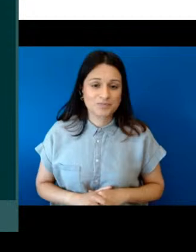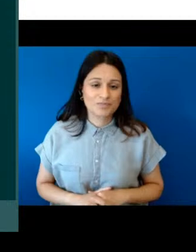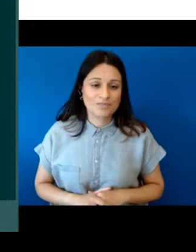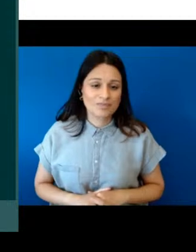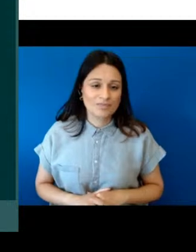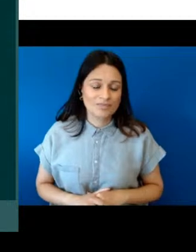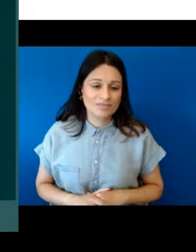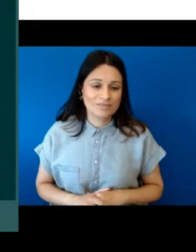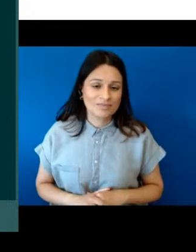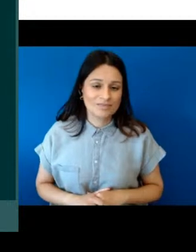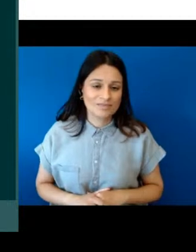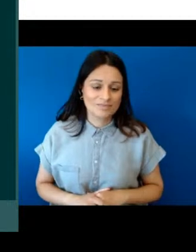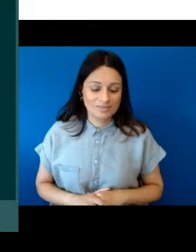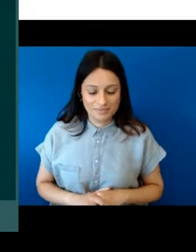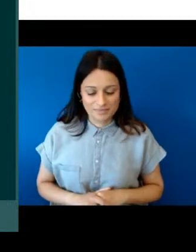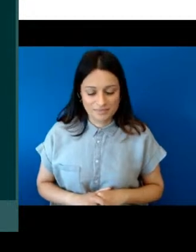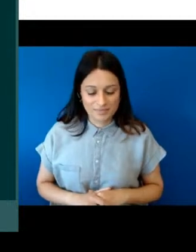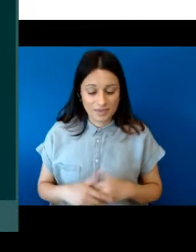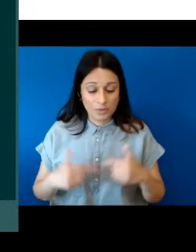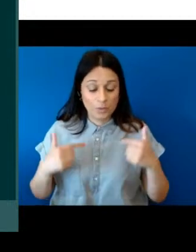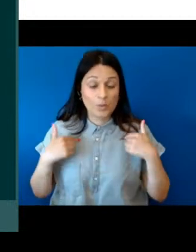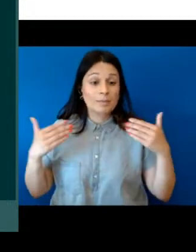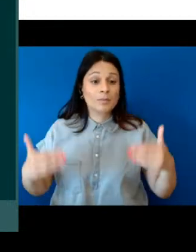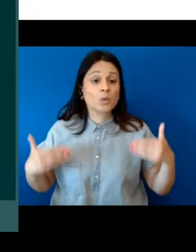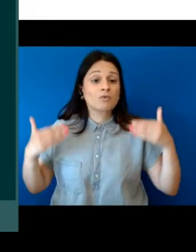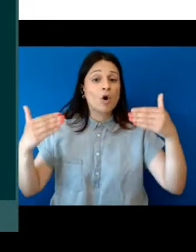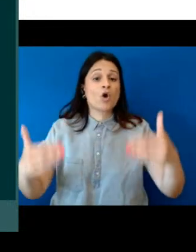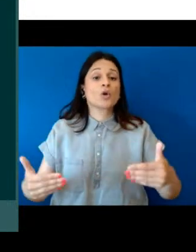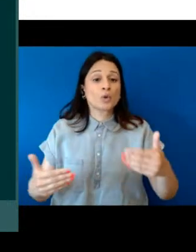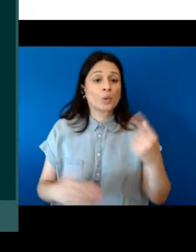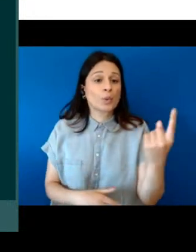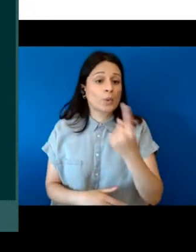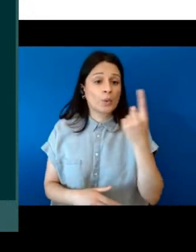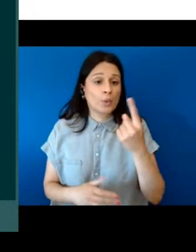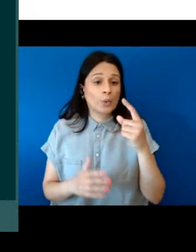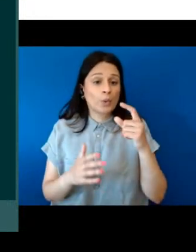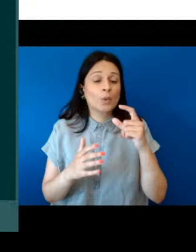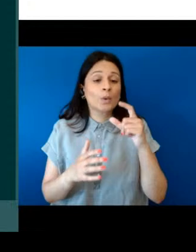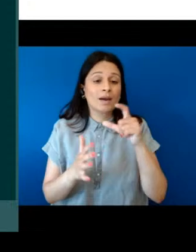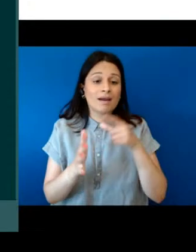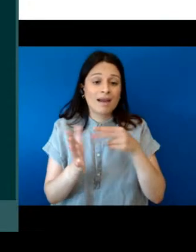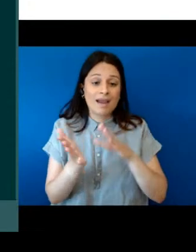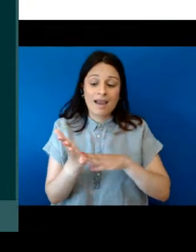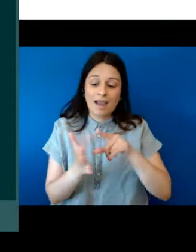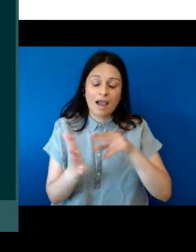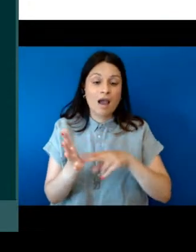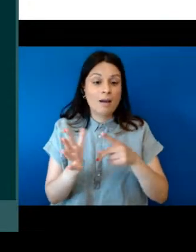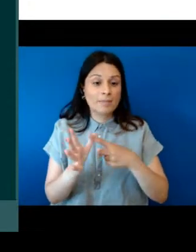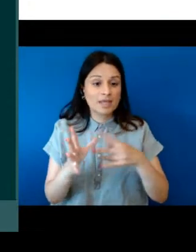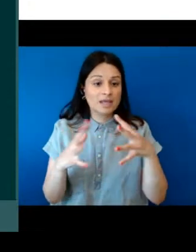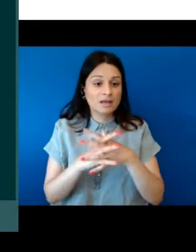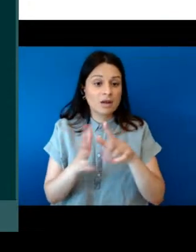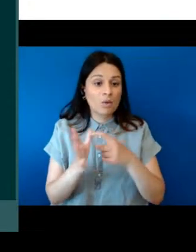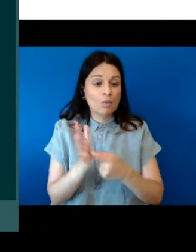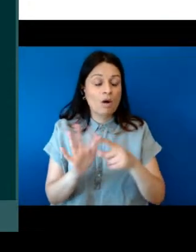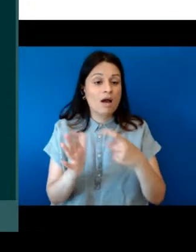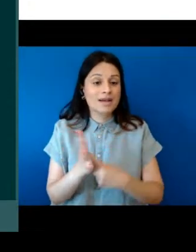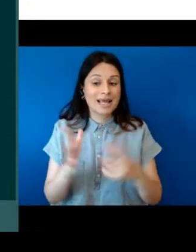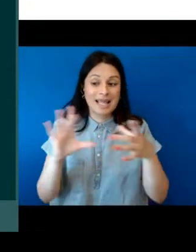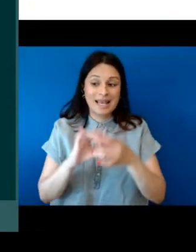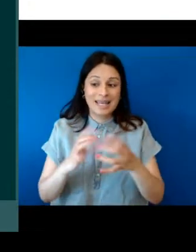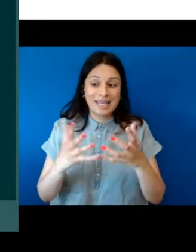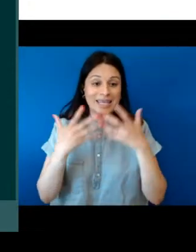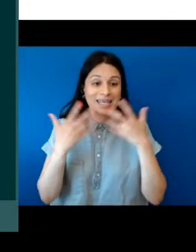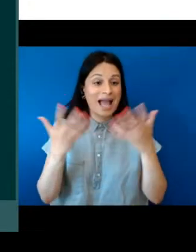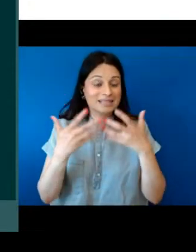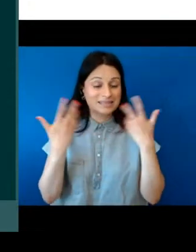And we'll now move on to our next speaker and talk about cat allergy and its management. And this is Amina Warner, who's the Head